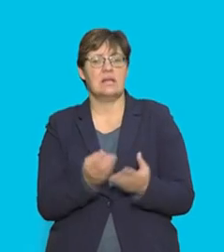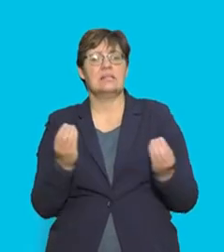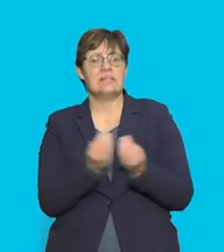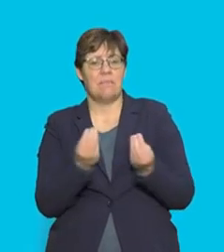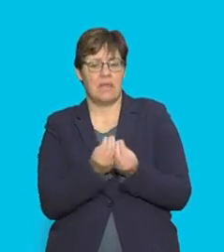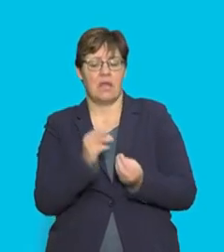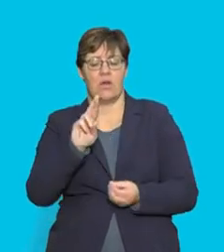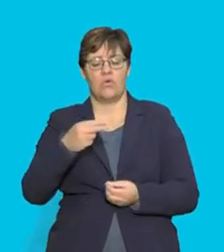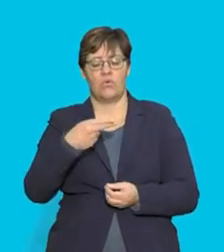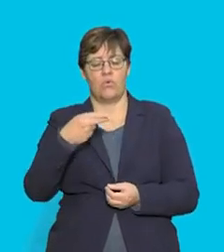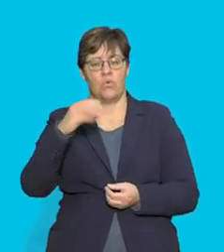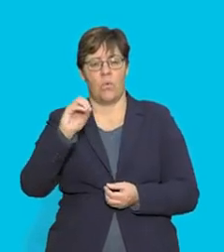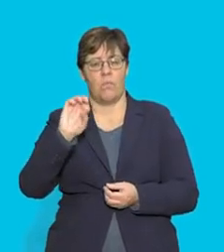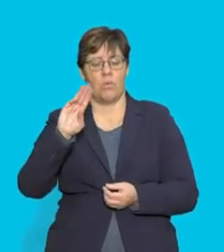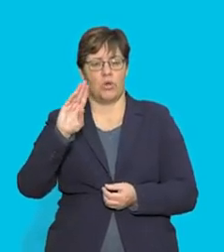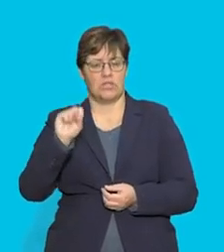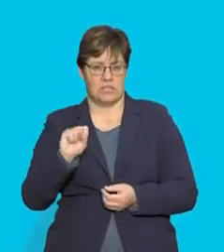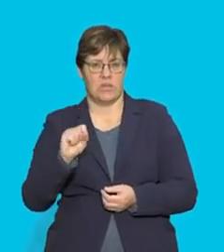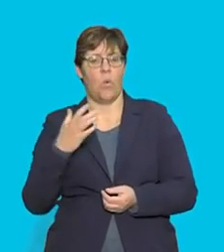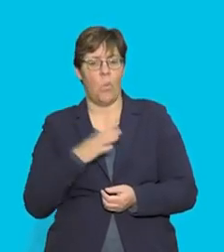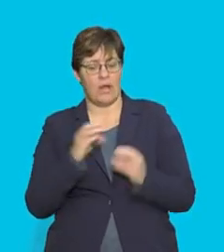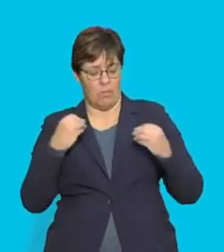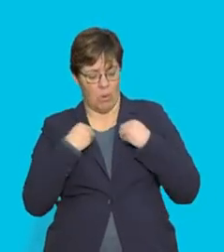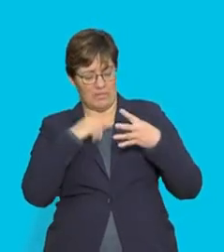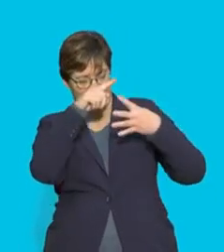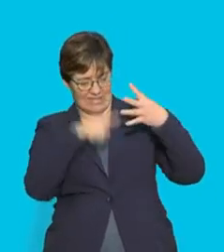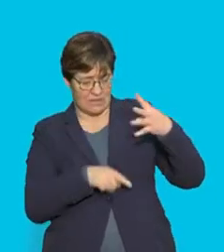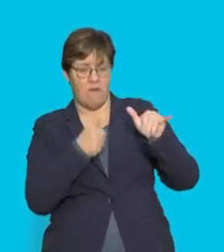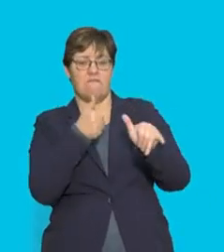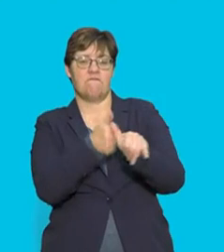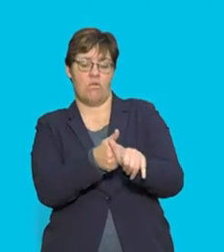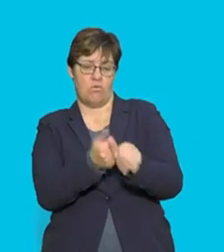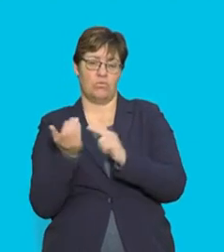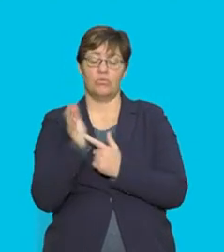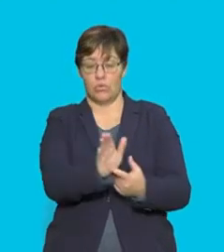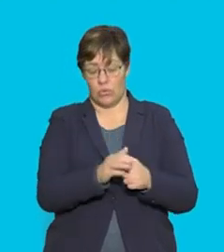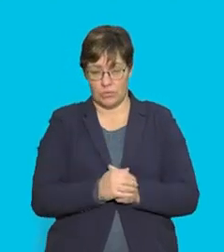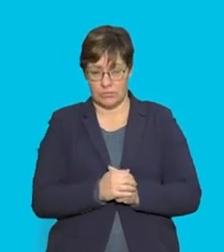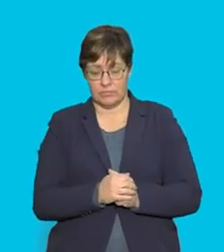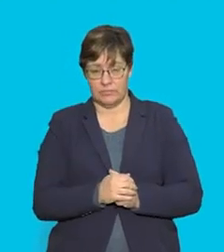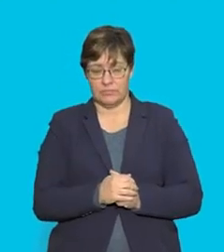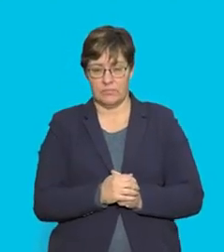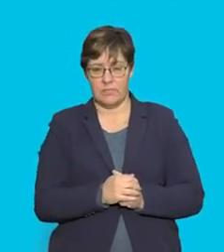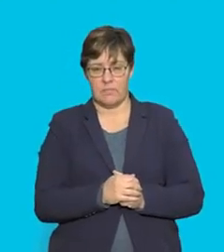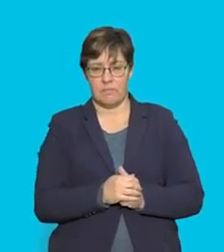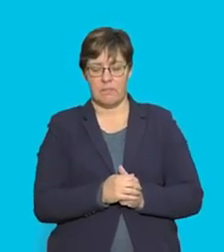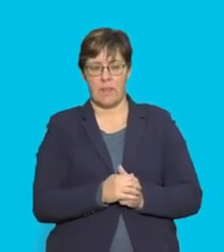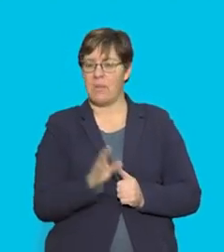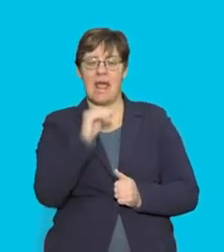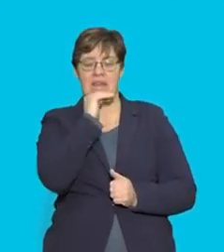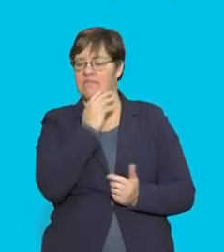a rhombus, it means you would try and uphold the properties of a parallelogram, but that will not